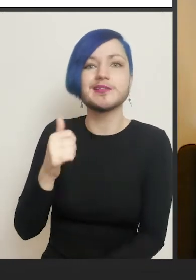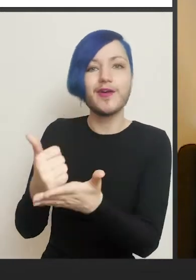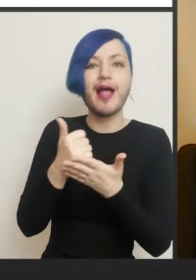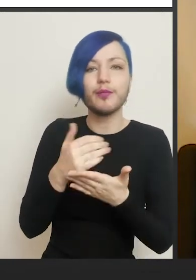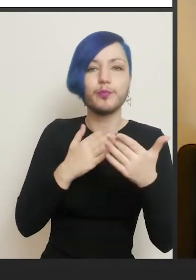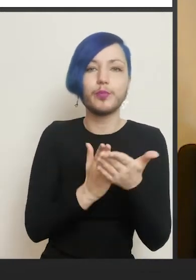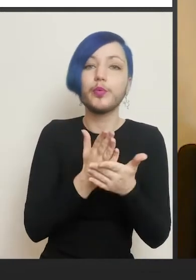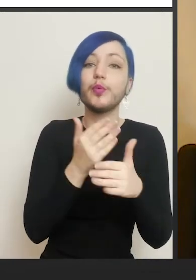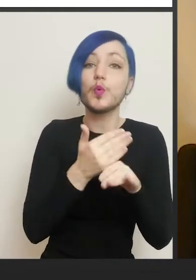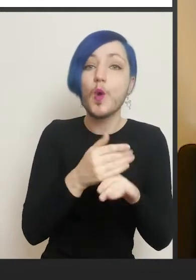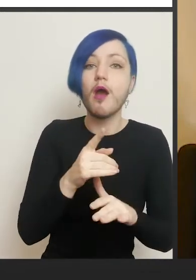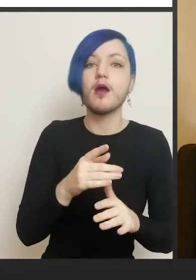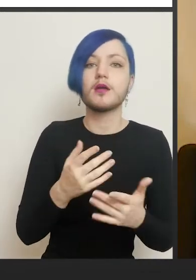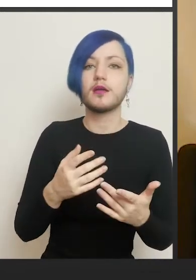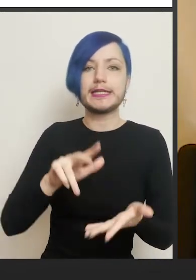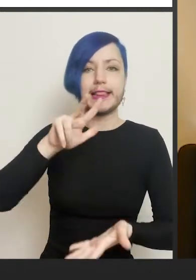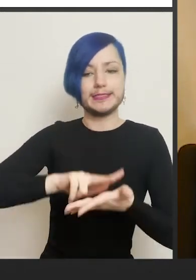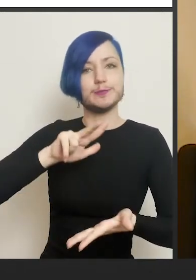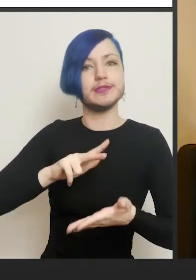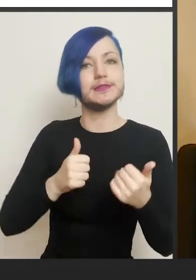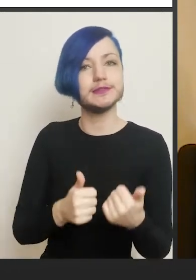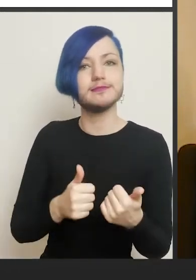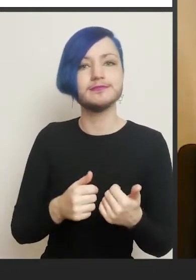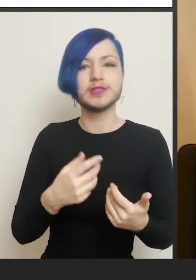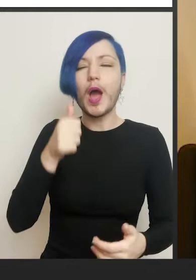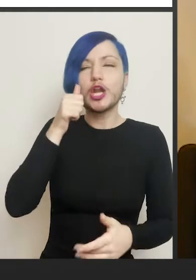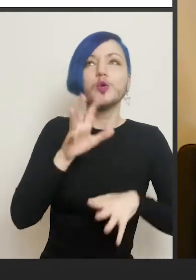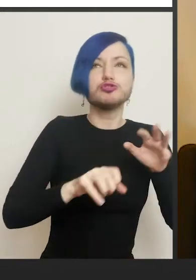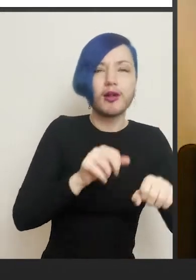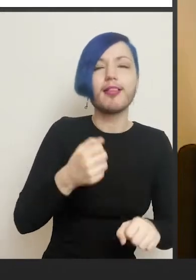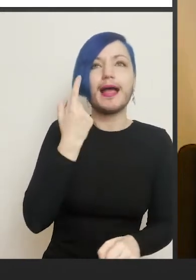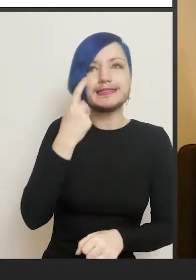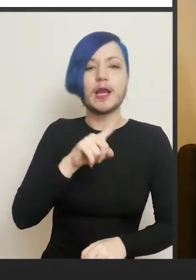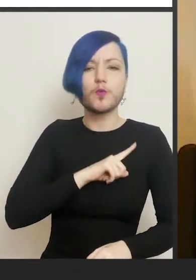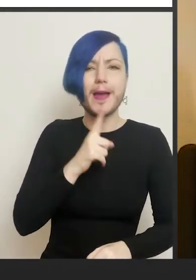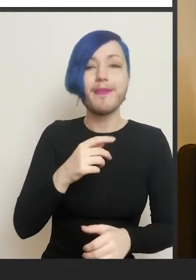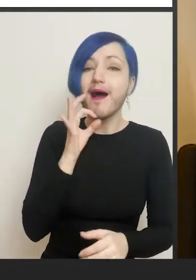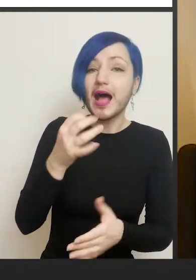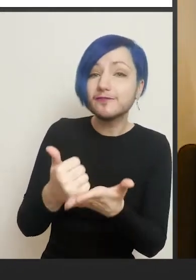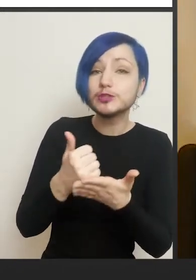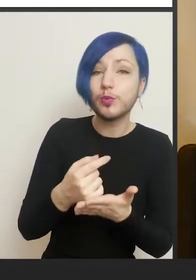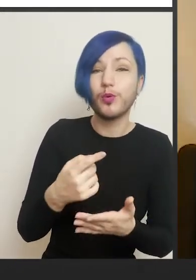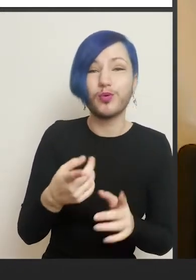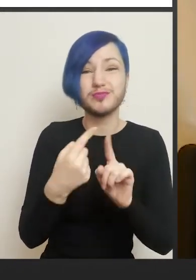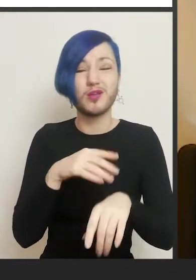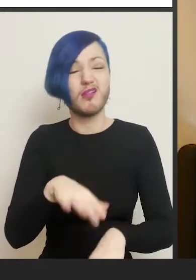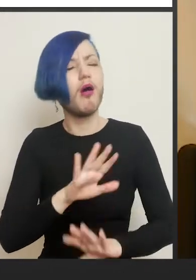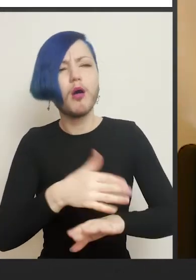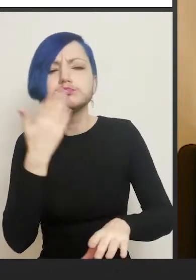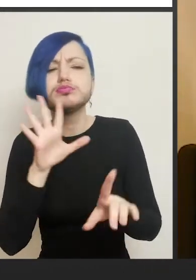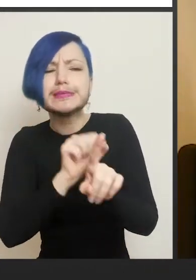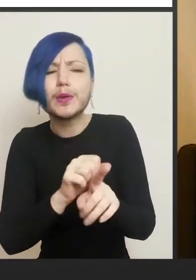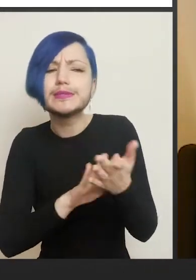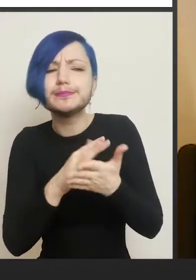help at work, in my workplace, because I knew I was struggling and so on. I knew why, but whenever I asked for support, they said, well, you don't have a